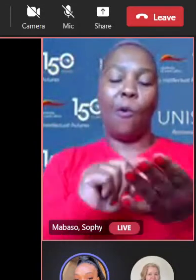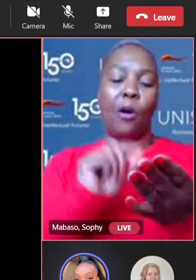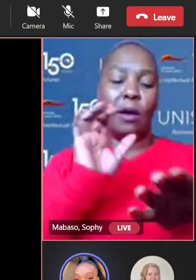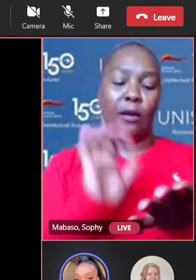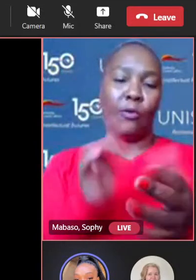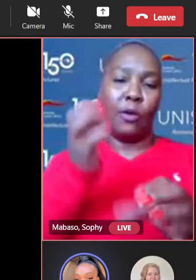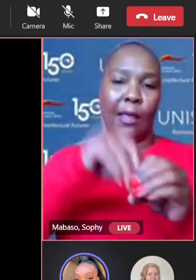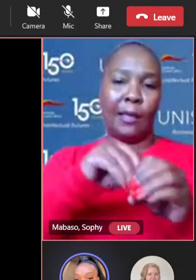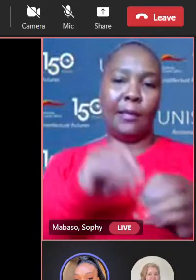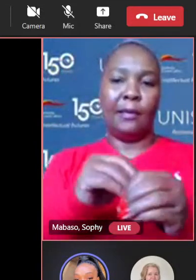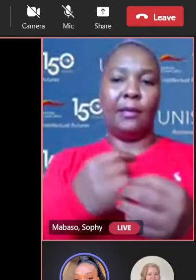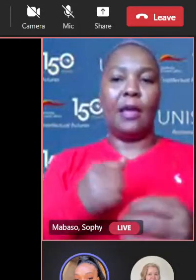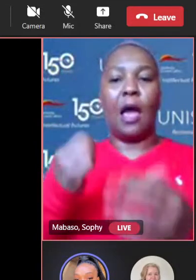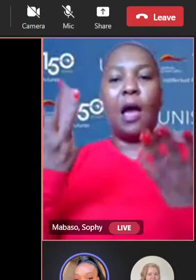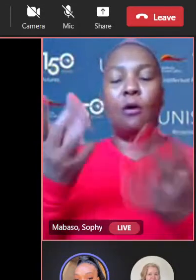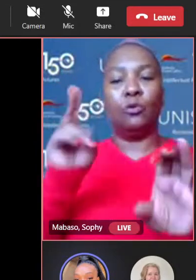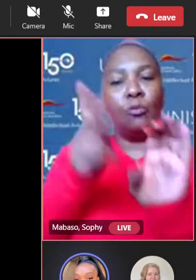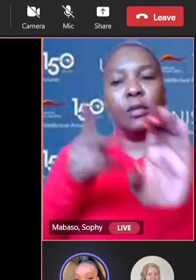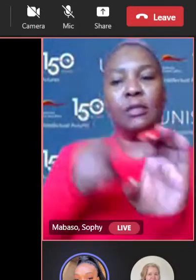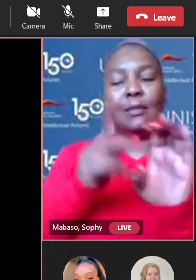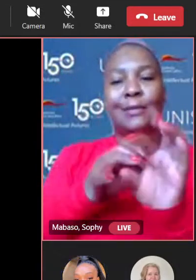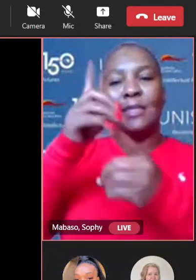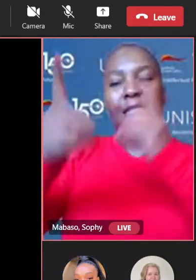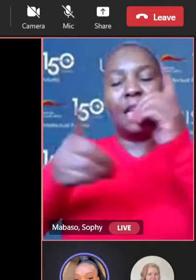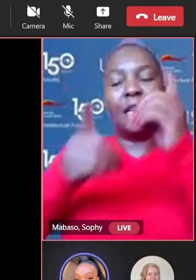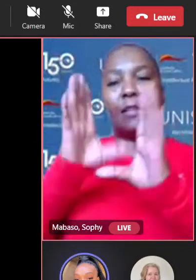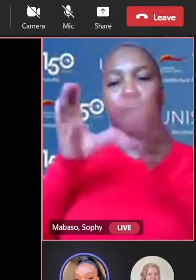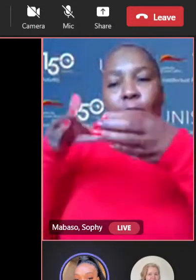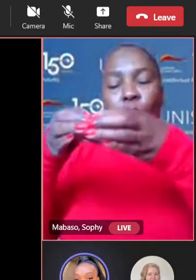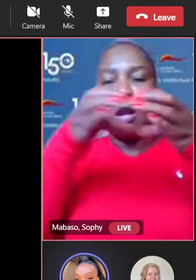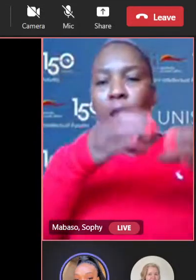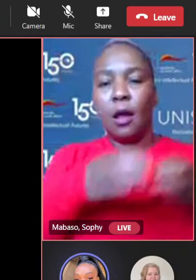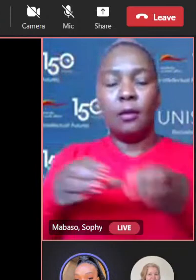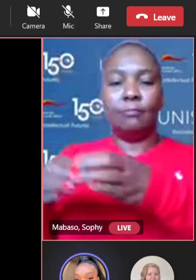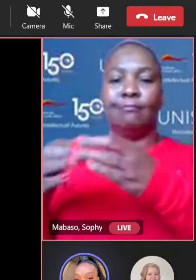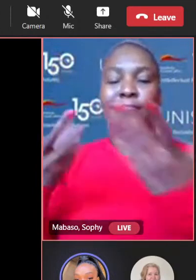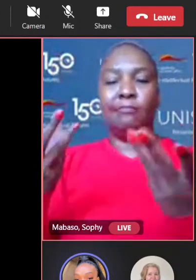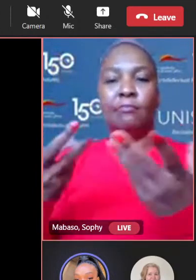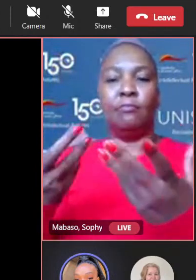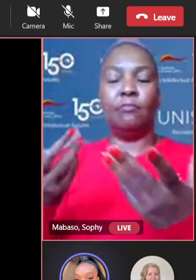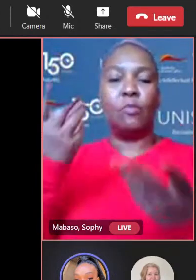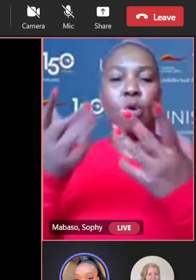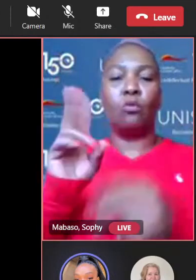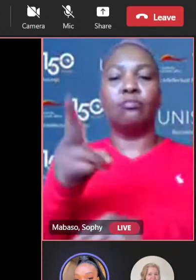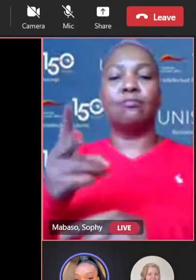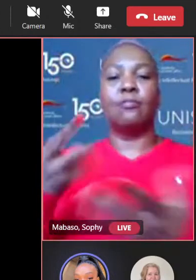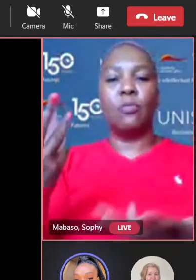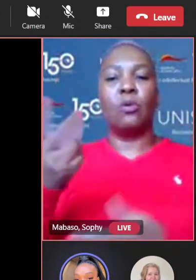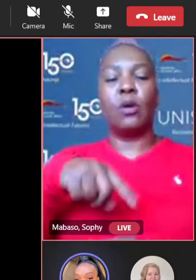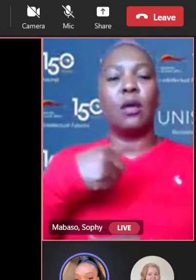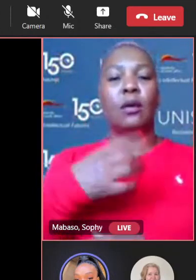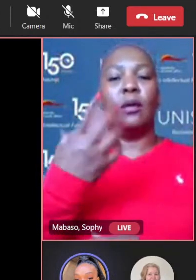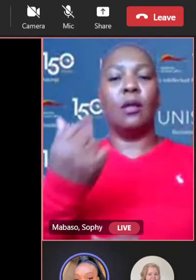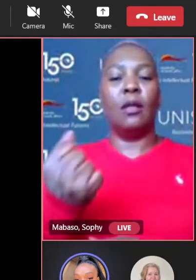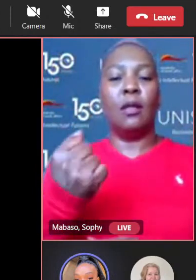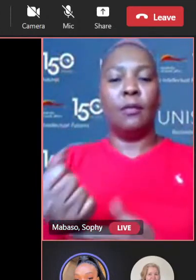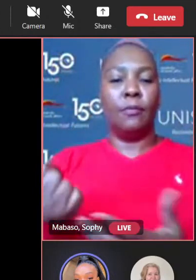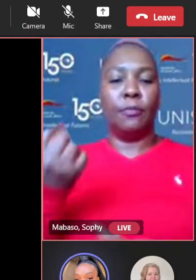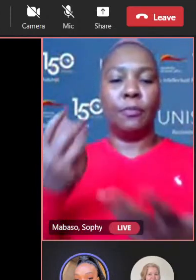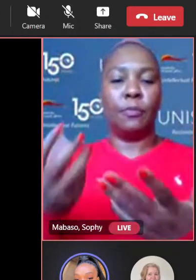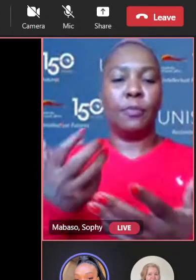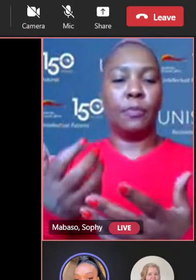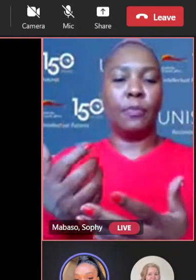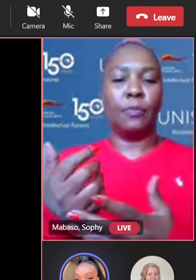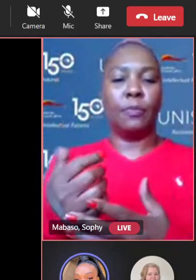to participate in discussion forums. And then also we have the